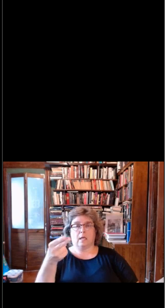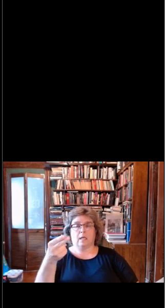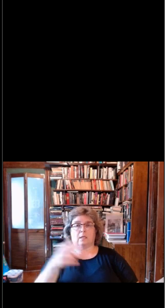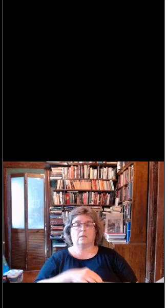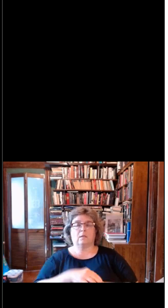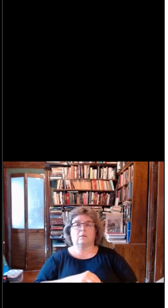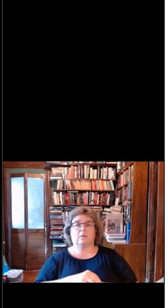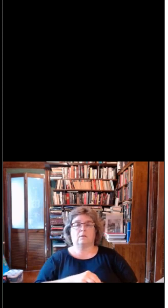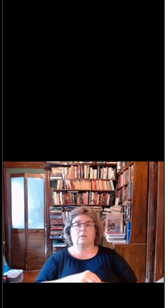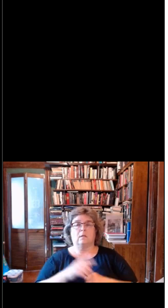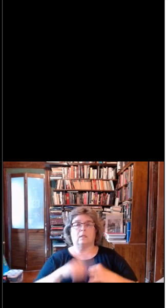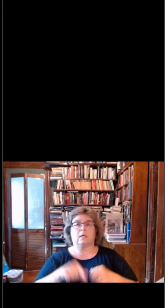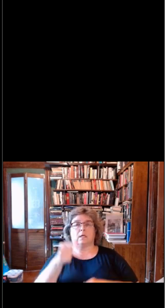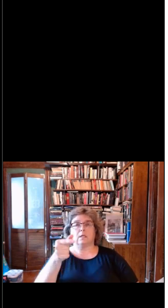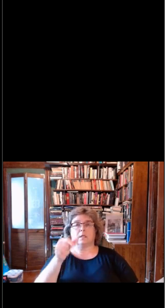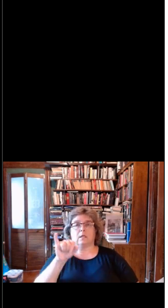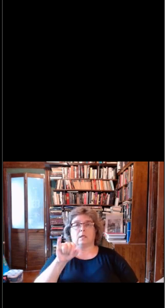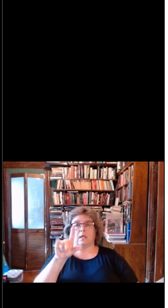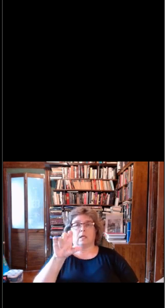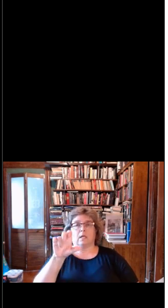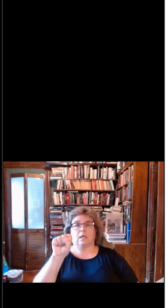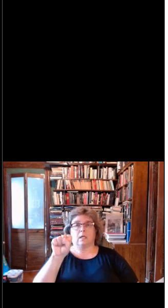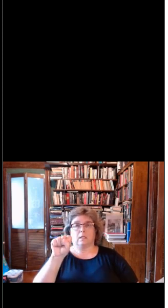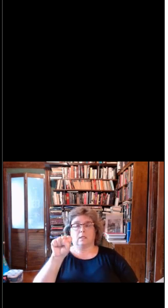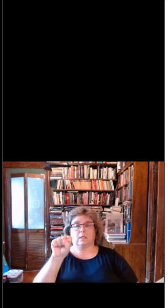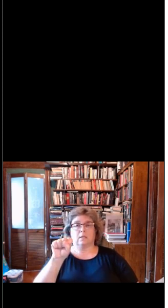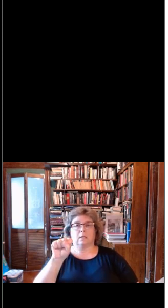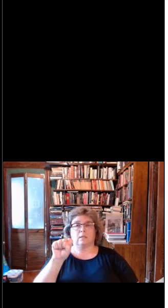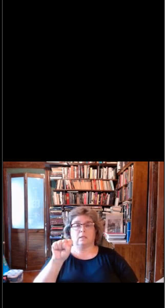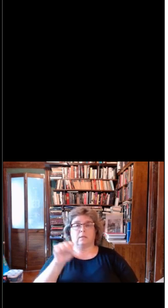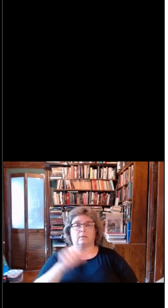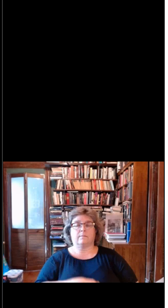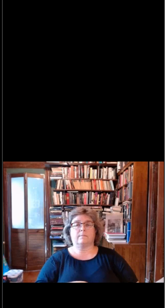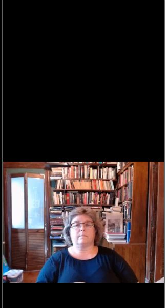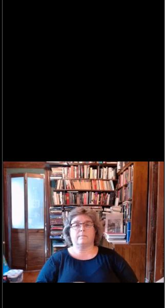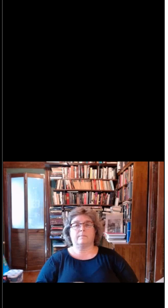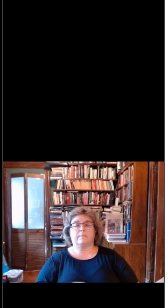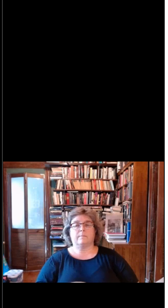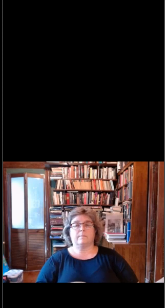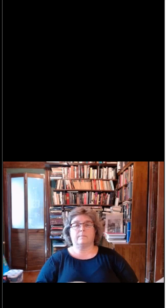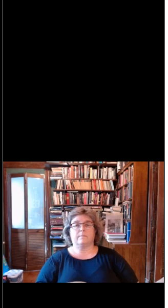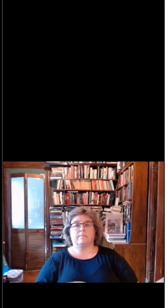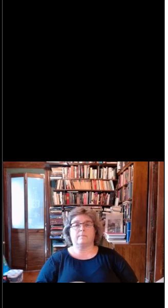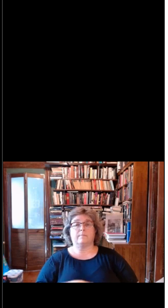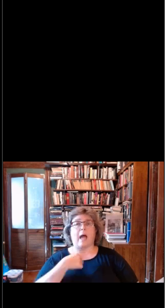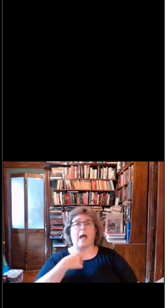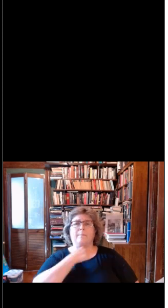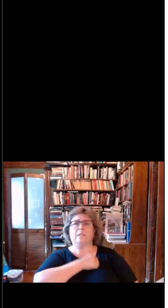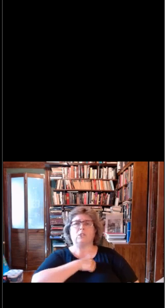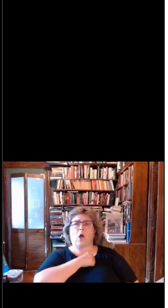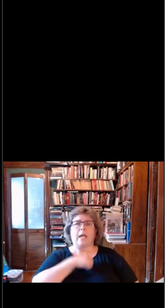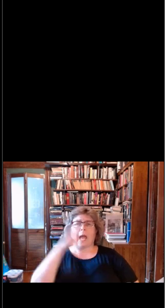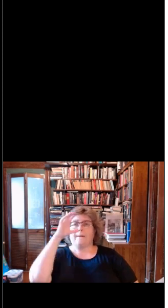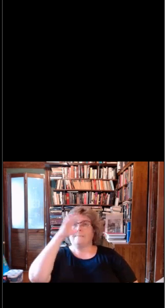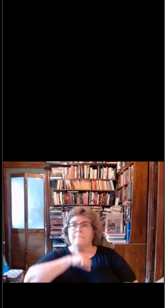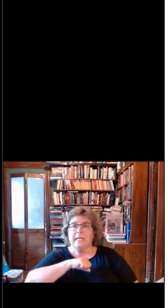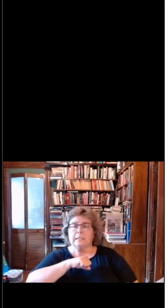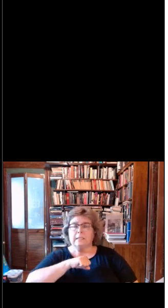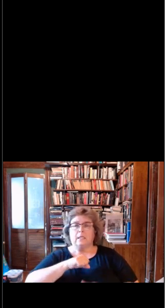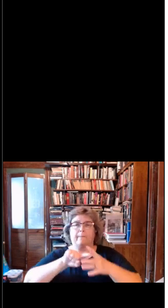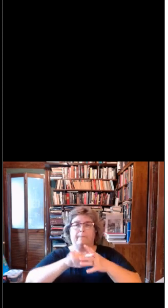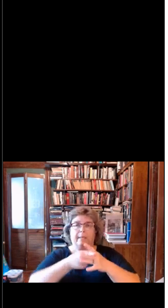E-L-I-Z-A-B-E-T-H. Last name Giles, G as in George, I-L-E-S. I'm sorry I missed the